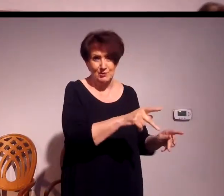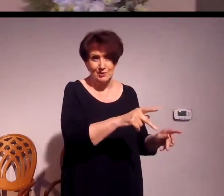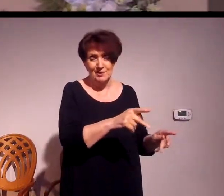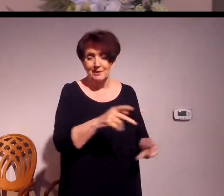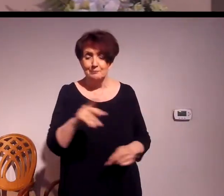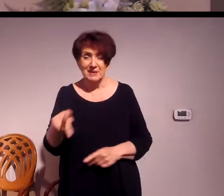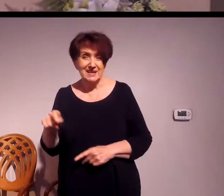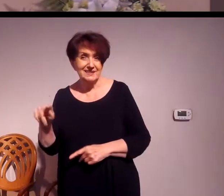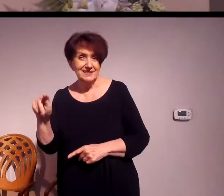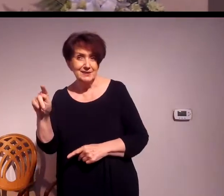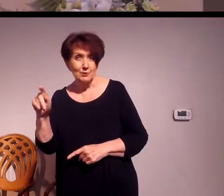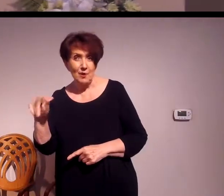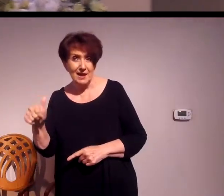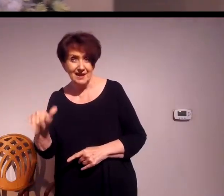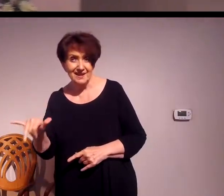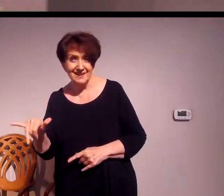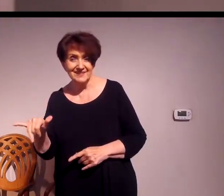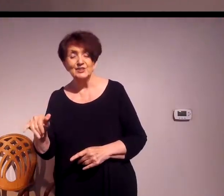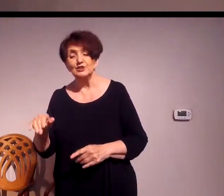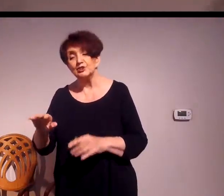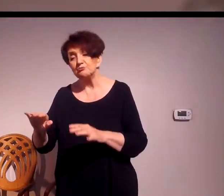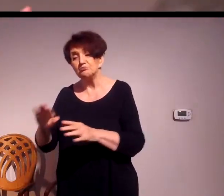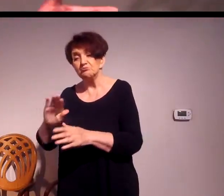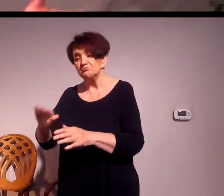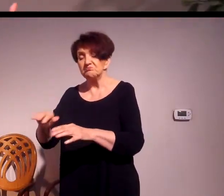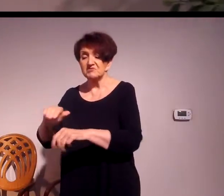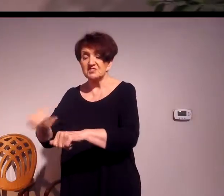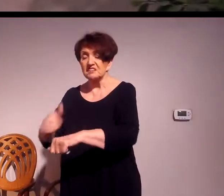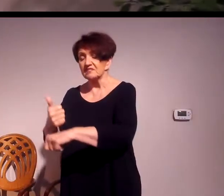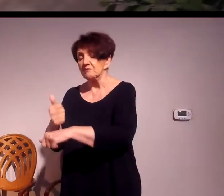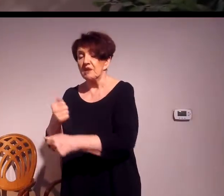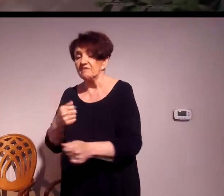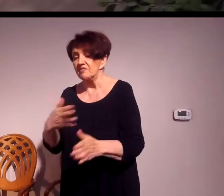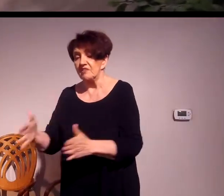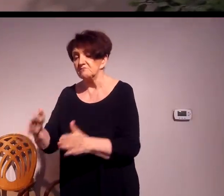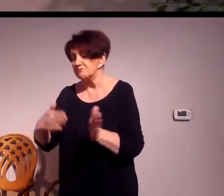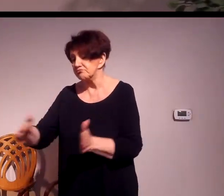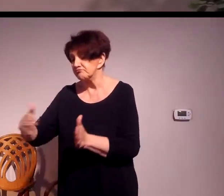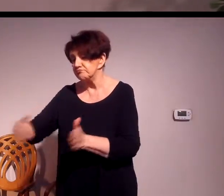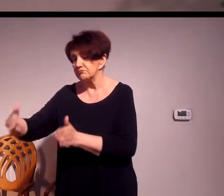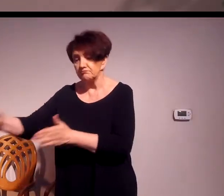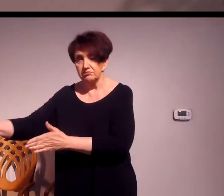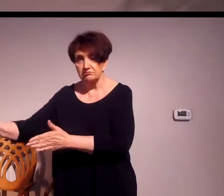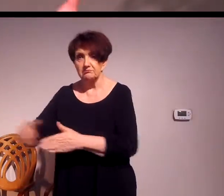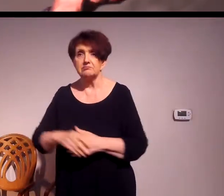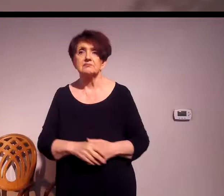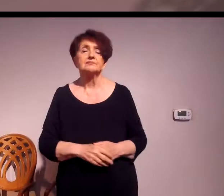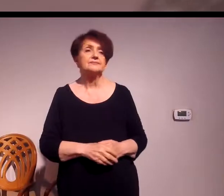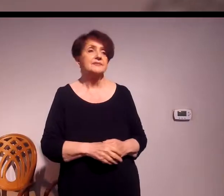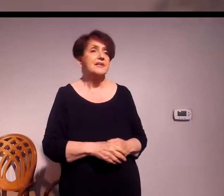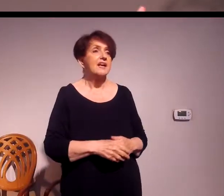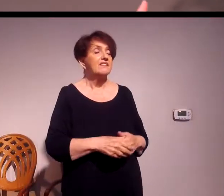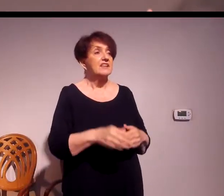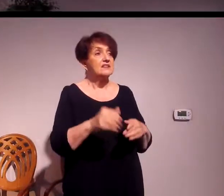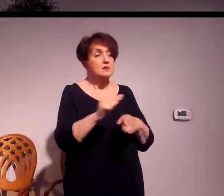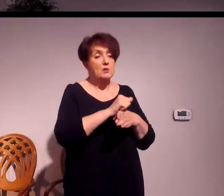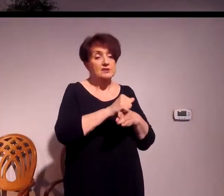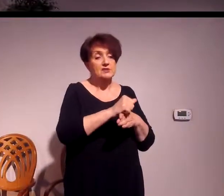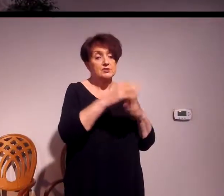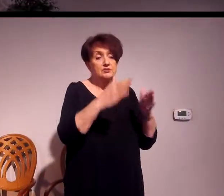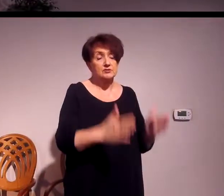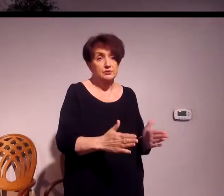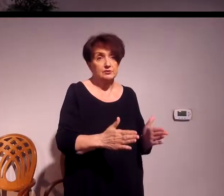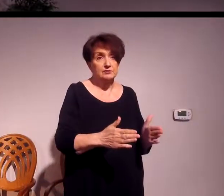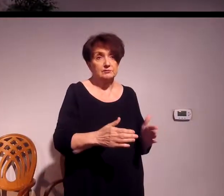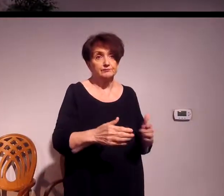the one who puts all this stuff together. You guys don't know it, but she's the one that makes sure that all this other stuff is working. So then they had to get down to the practitioners, right? So